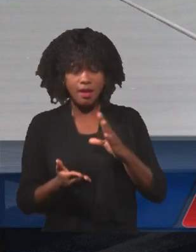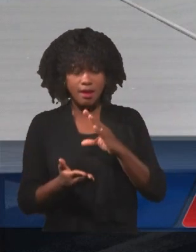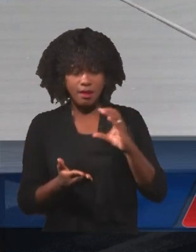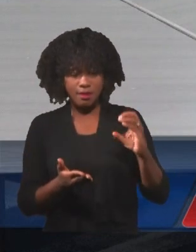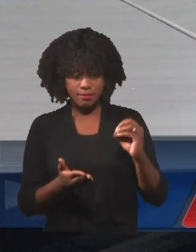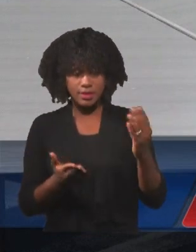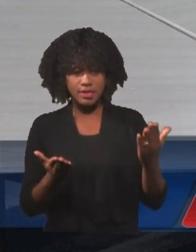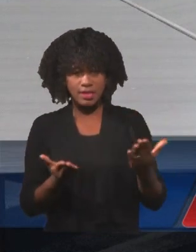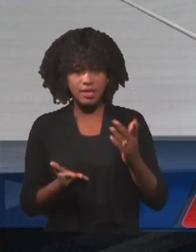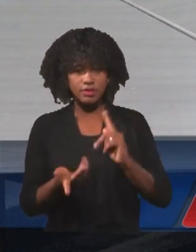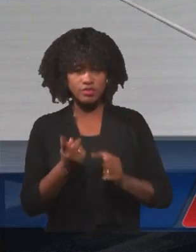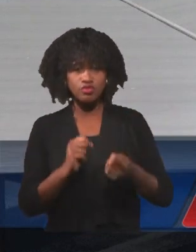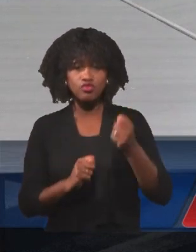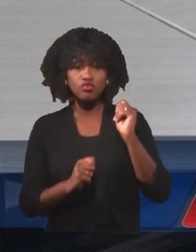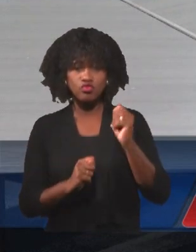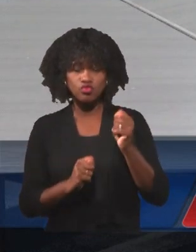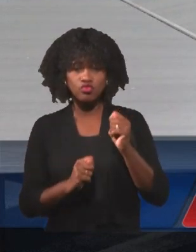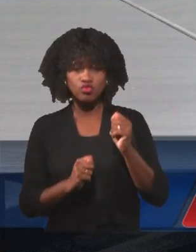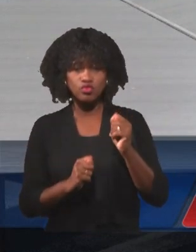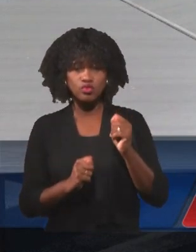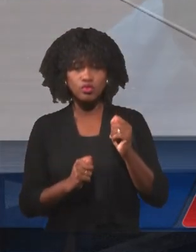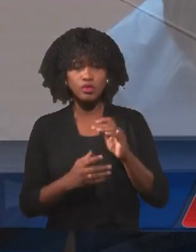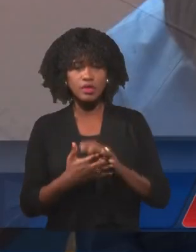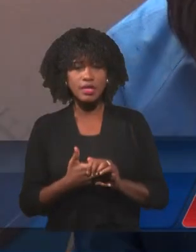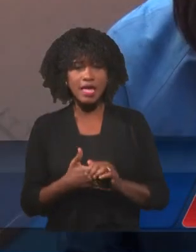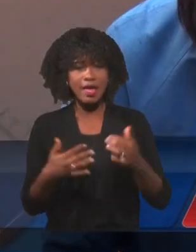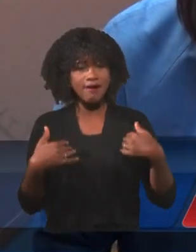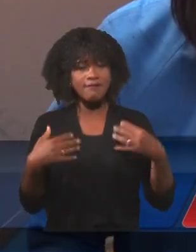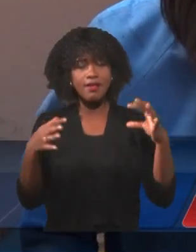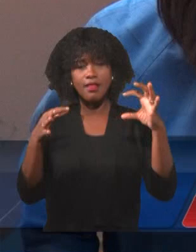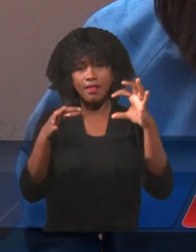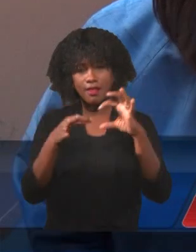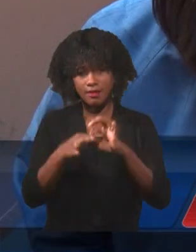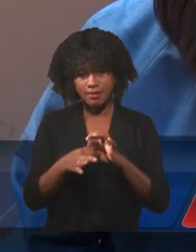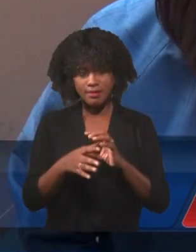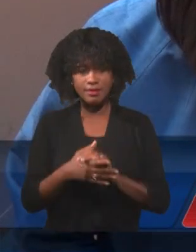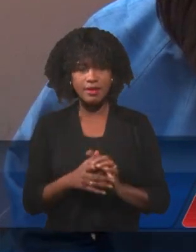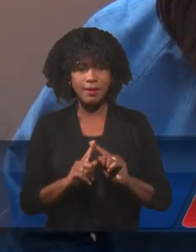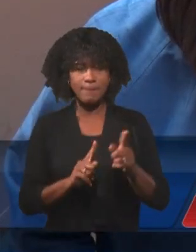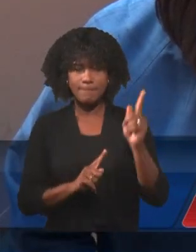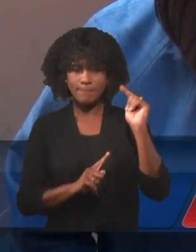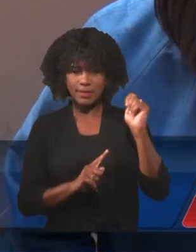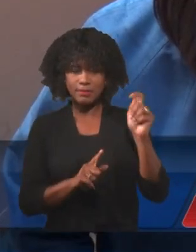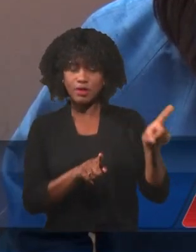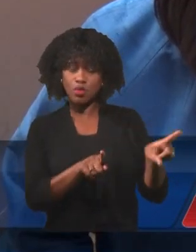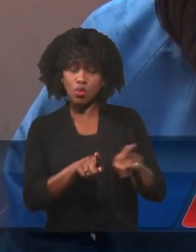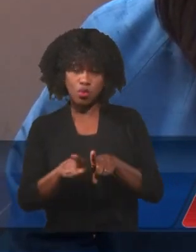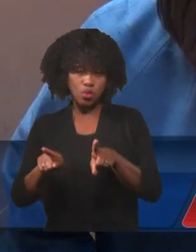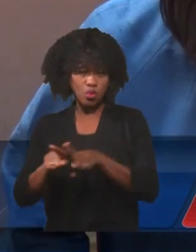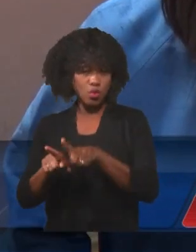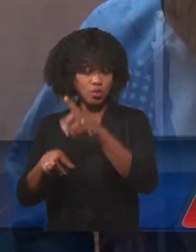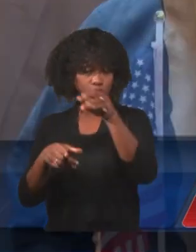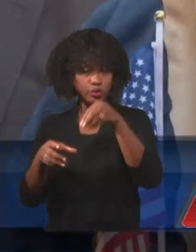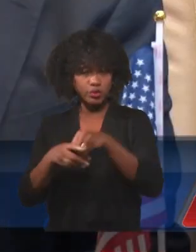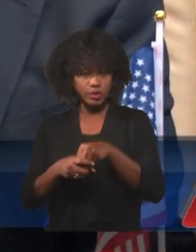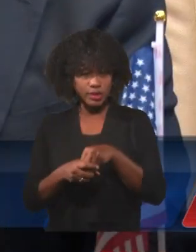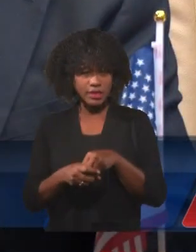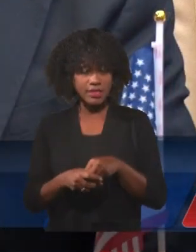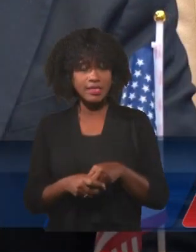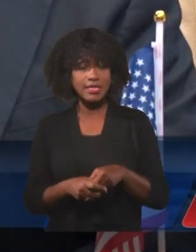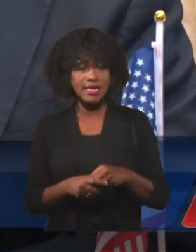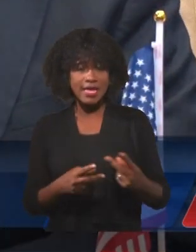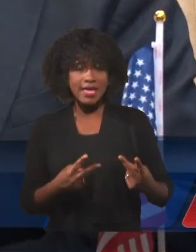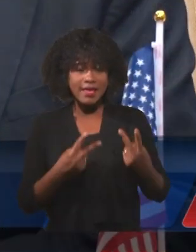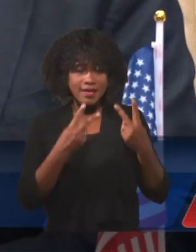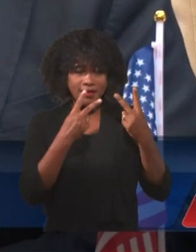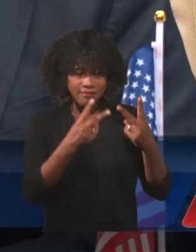in Trinidad and Tobago as an important link. Tobago, though, was not left out of the conversation, with the Exim Bank chair visiting